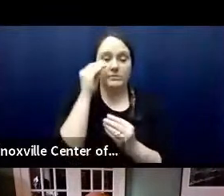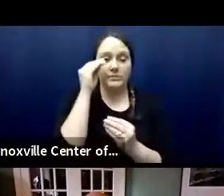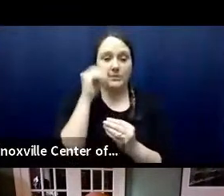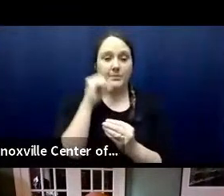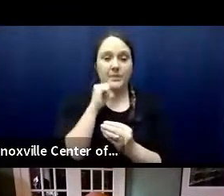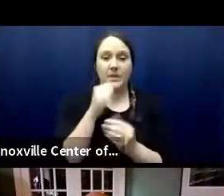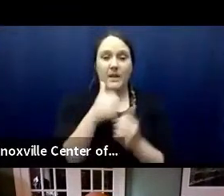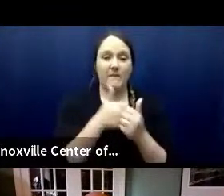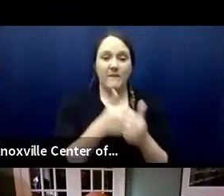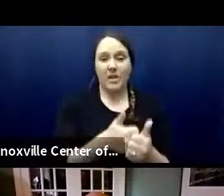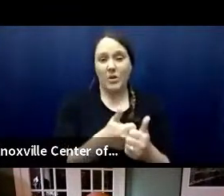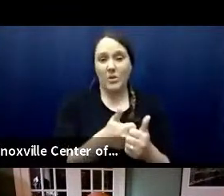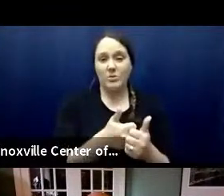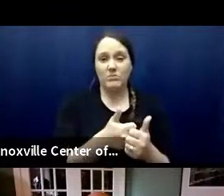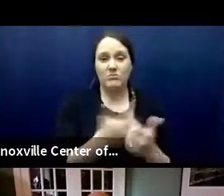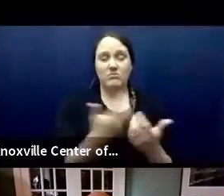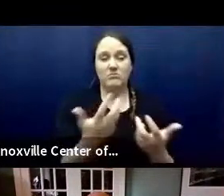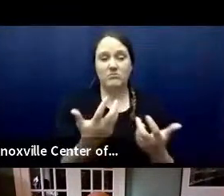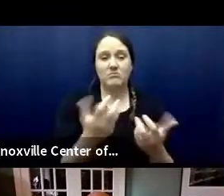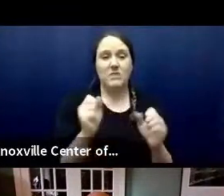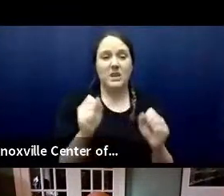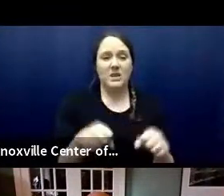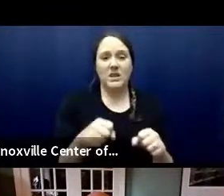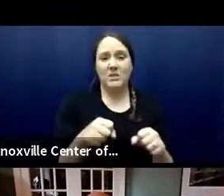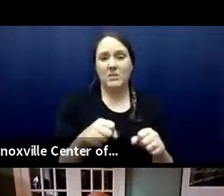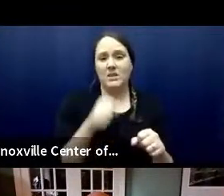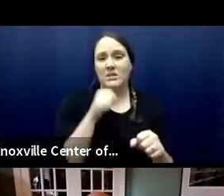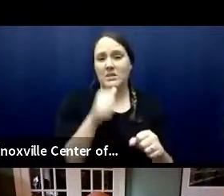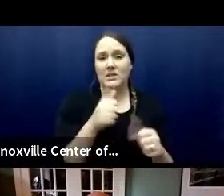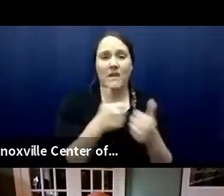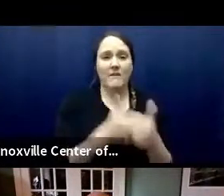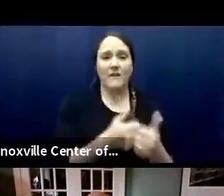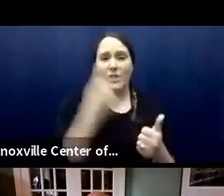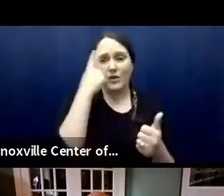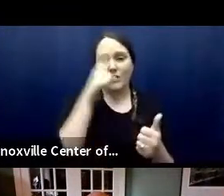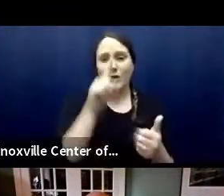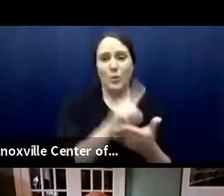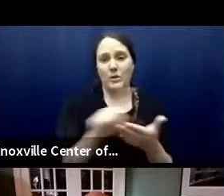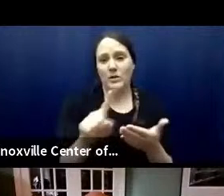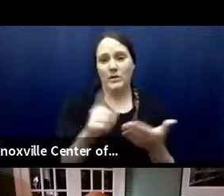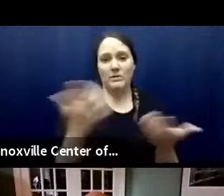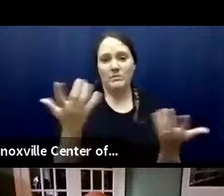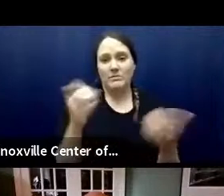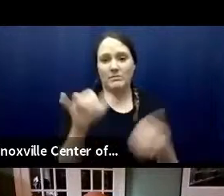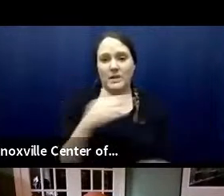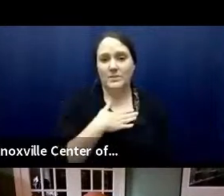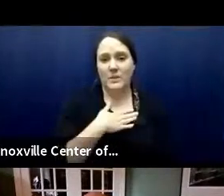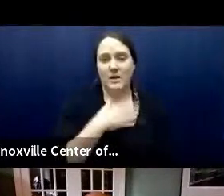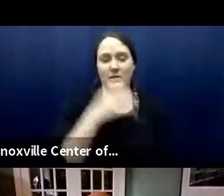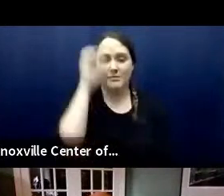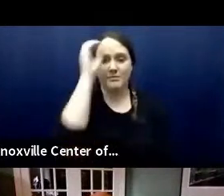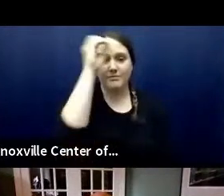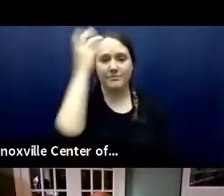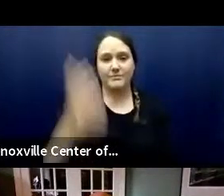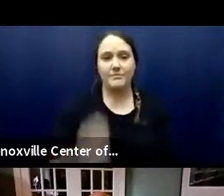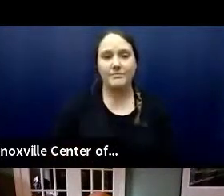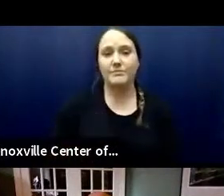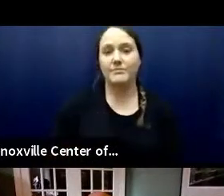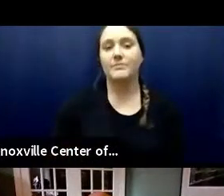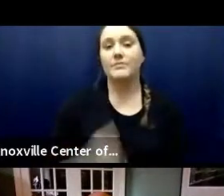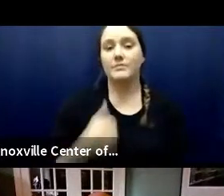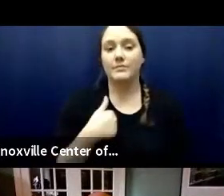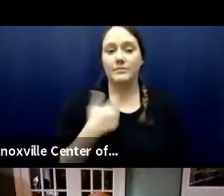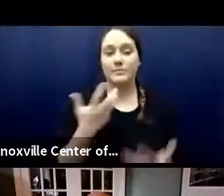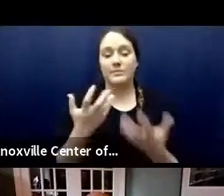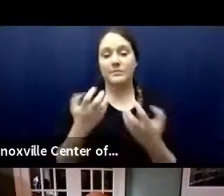not being followed, then it can just not be followed for another week. I mean, that'd be my take. I